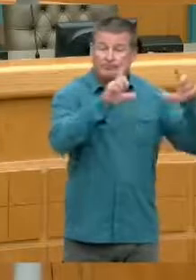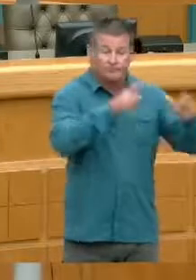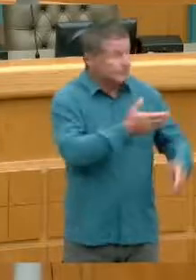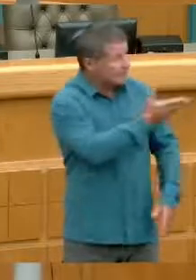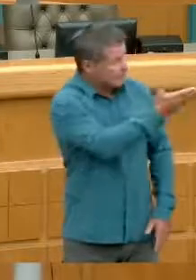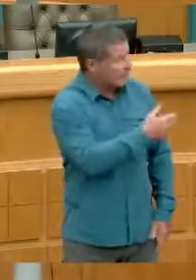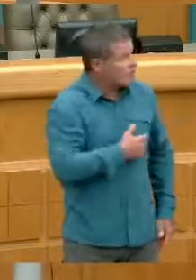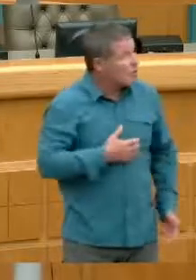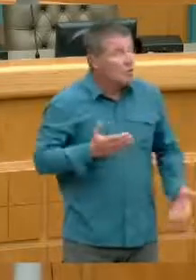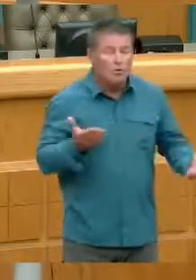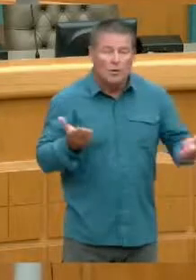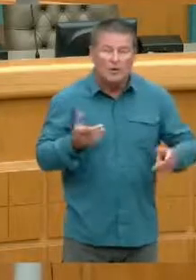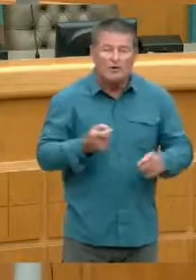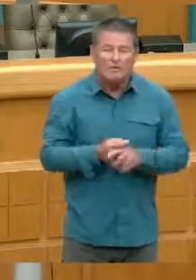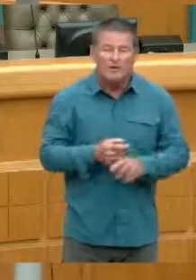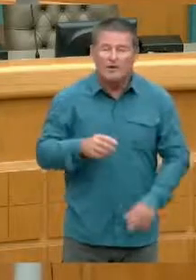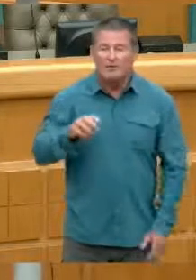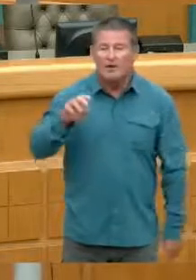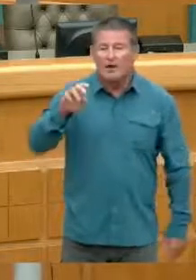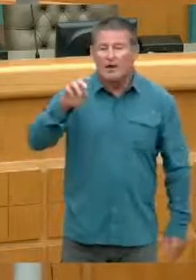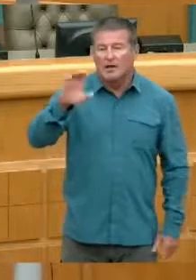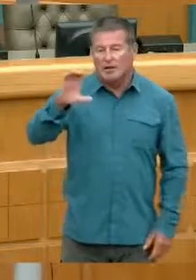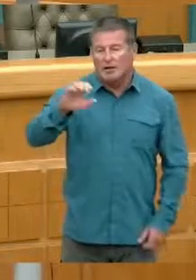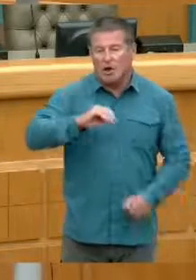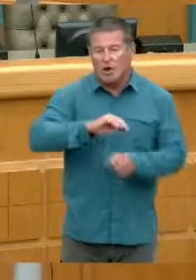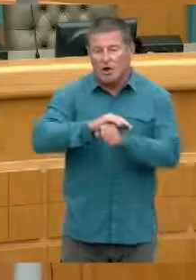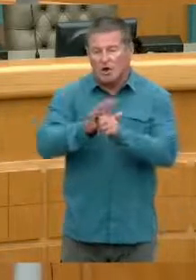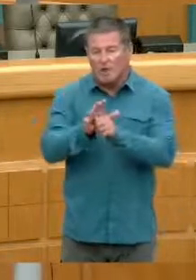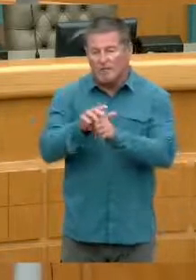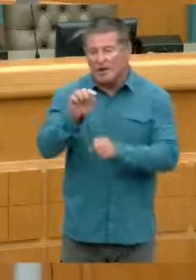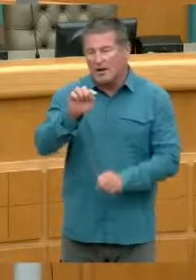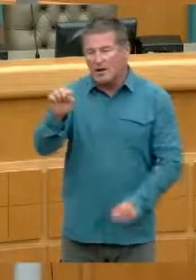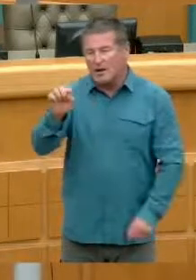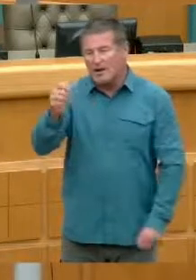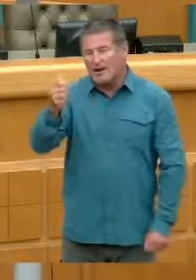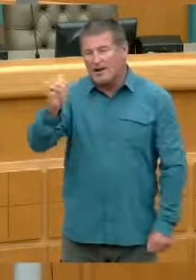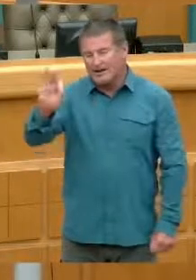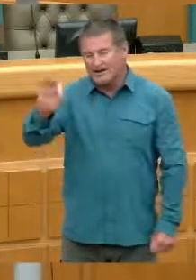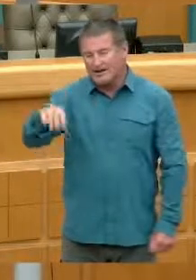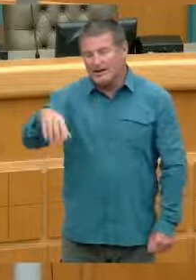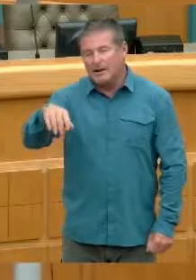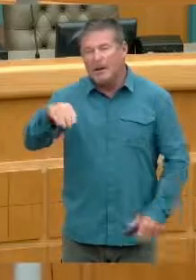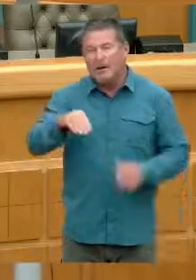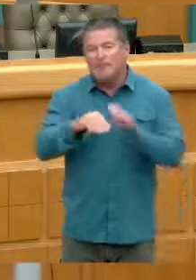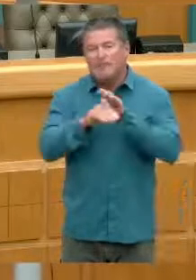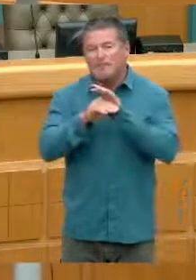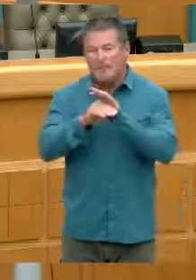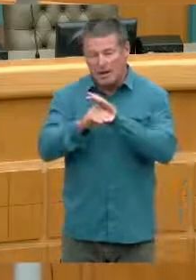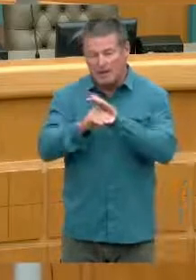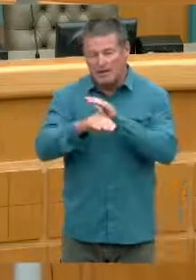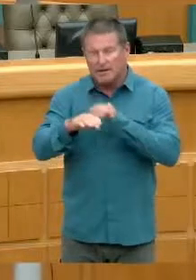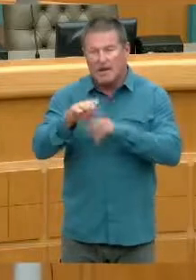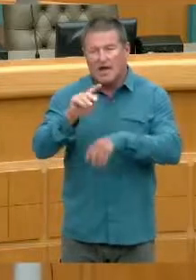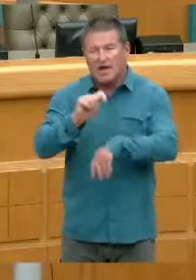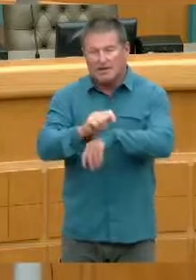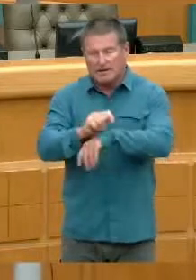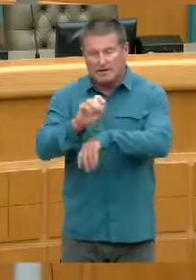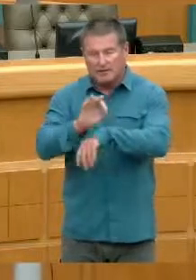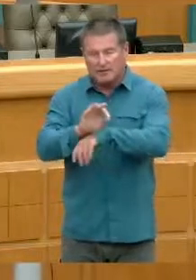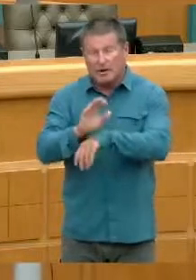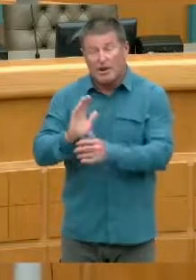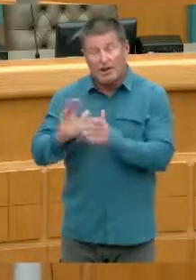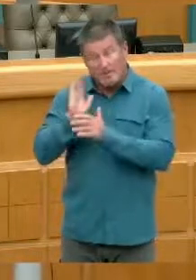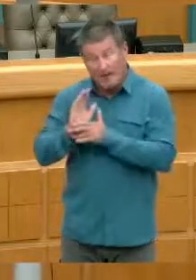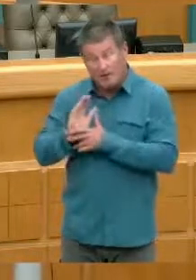the COVID-19 Modeling Task Force. I want to point out our website. I know in the past it's been a little